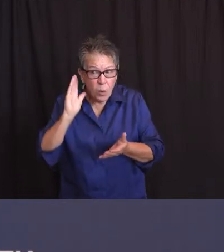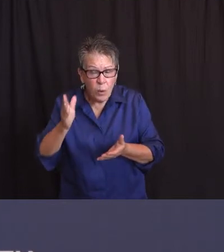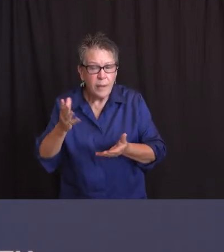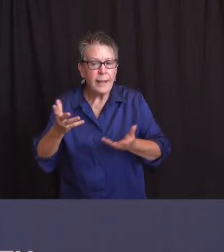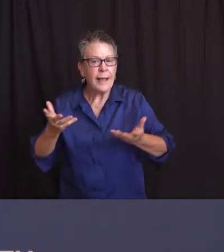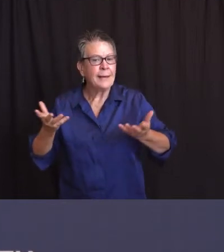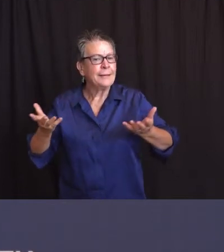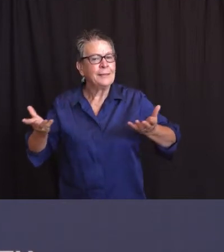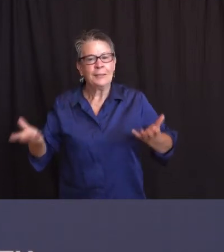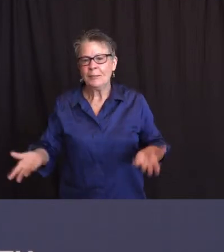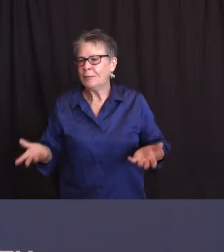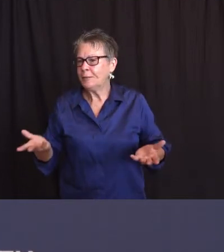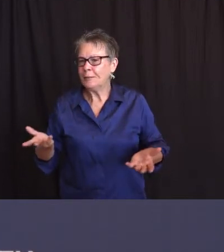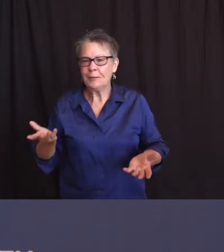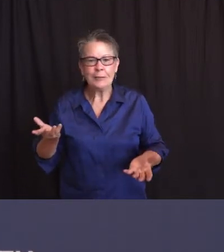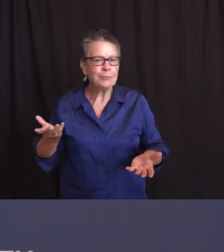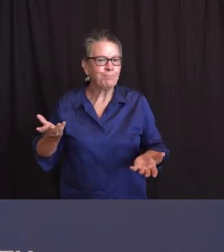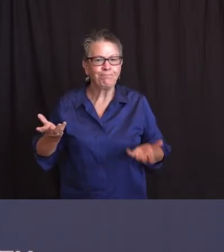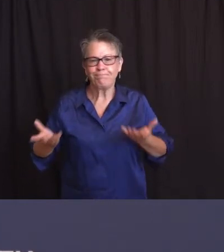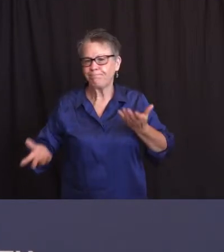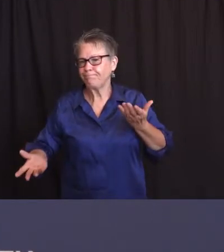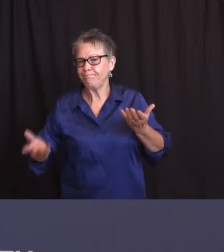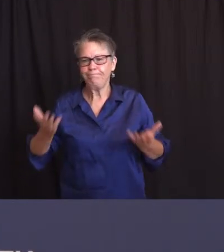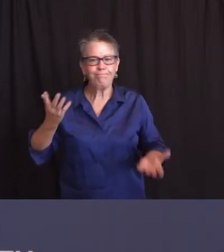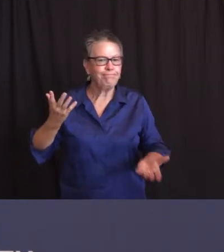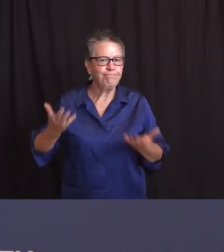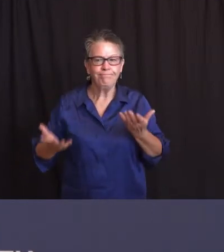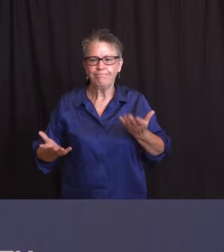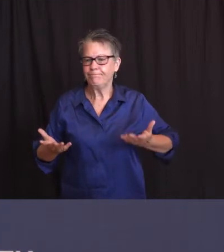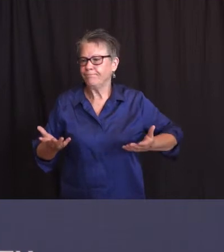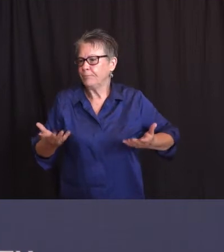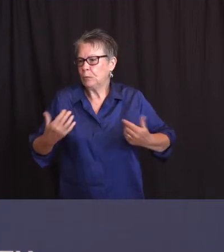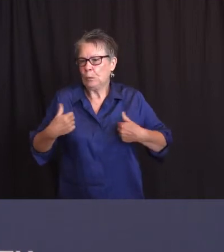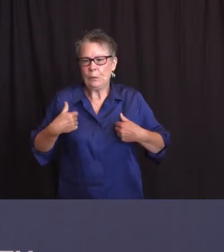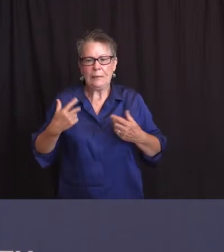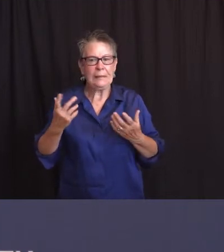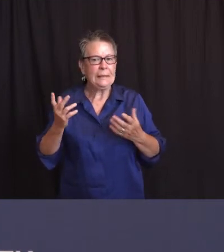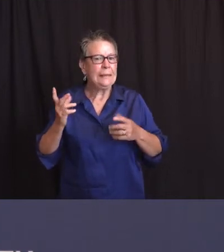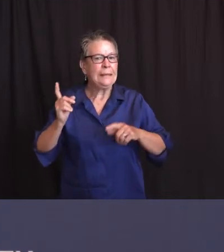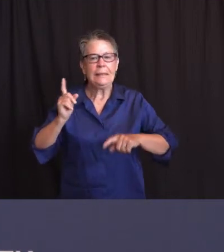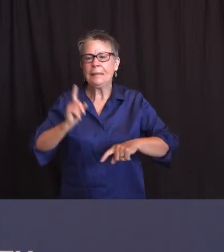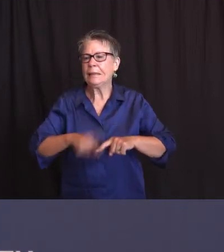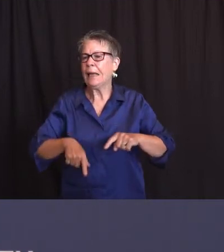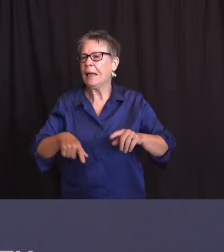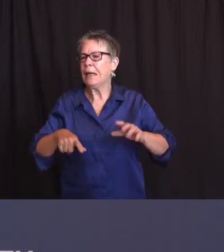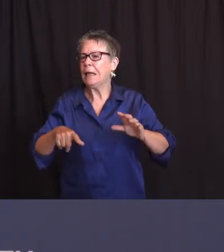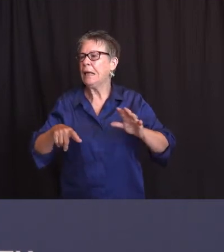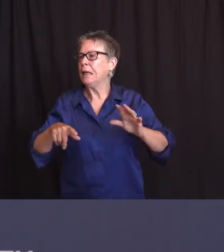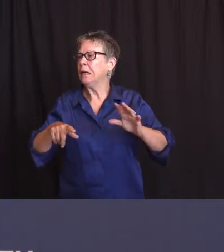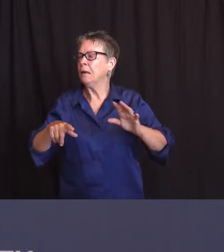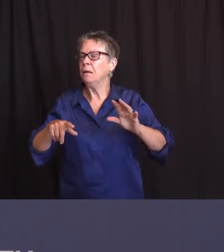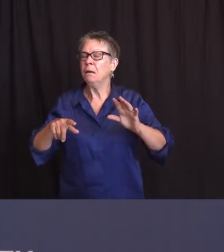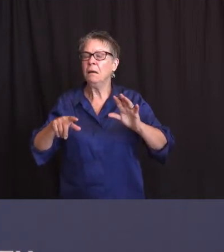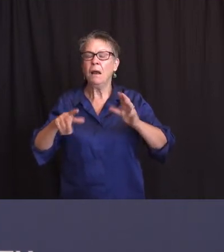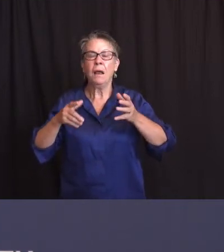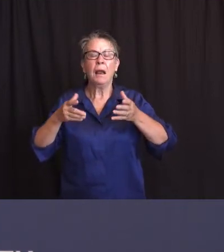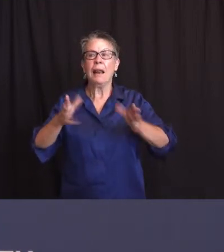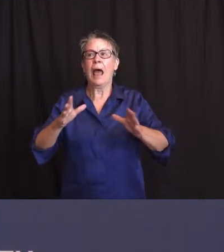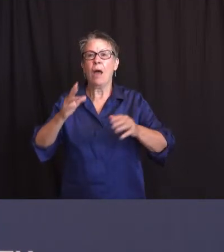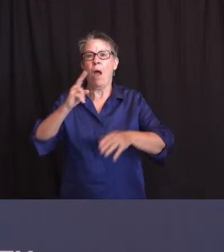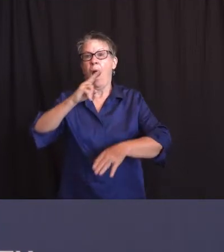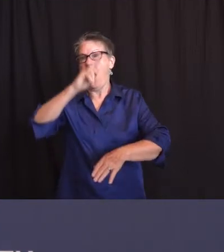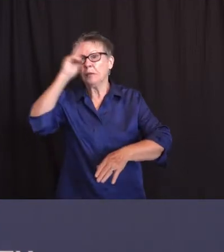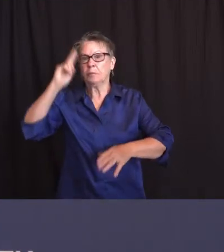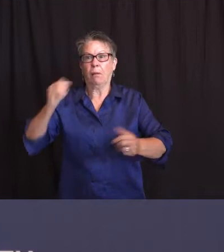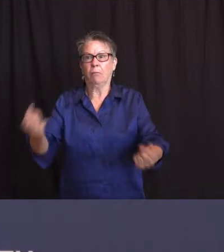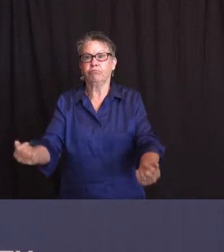we just cannot remotely run the risk of our healthcare systems getting overrun. That's the big one. And we're not close to that, thank